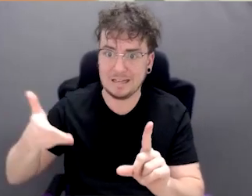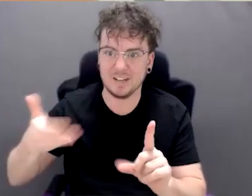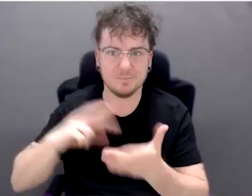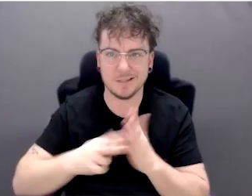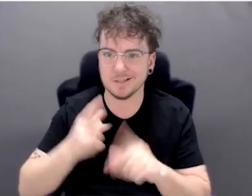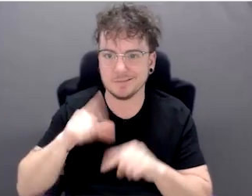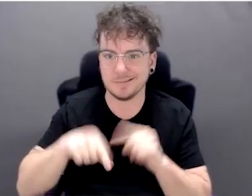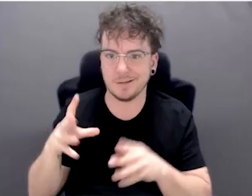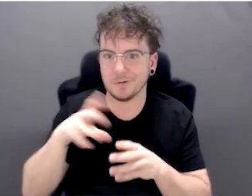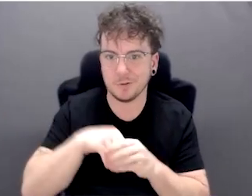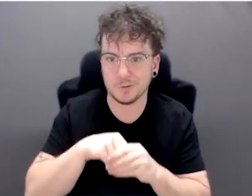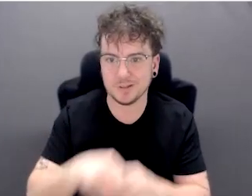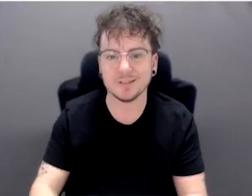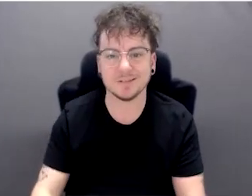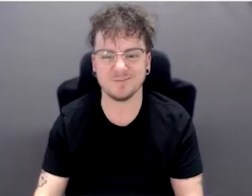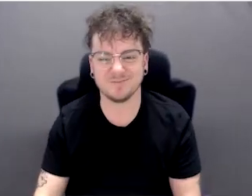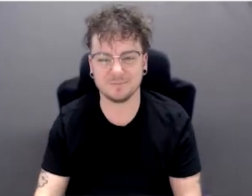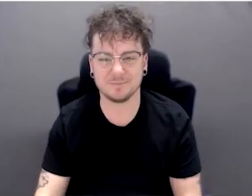please.